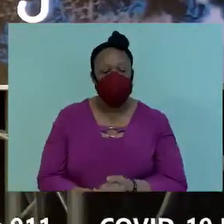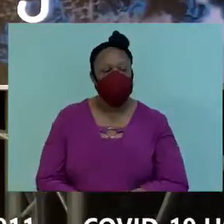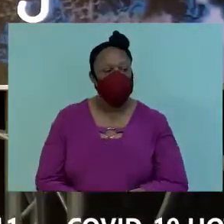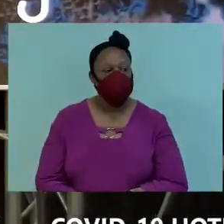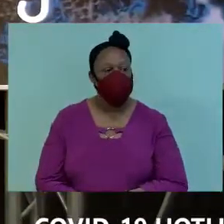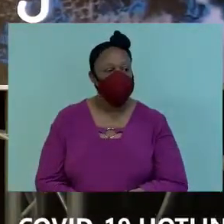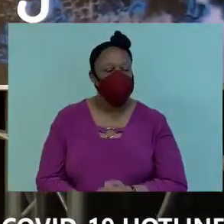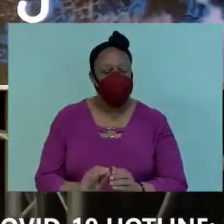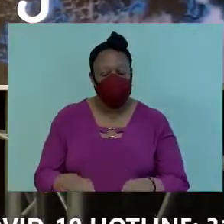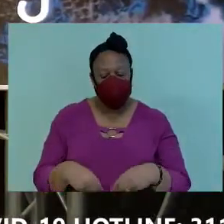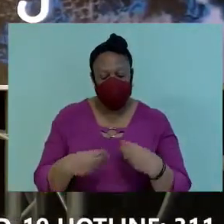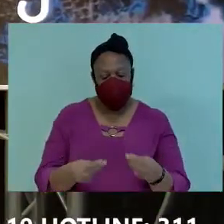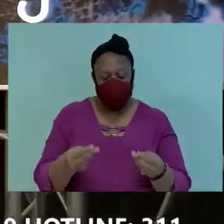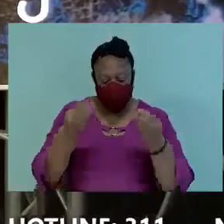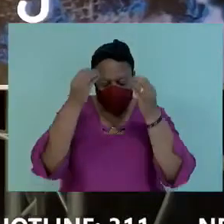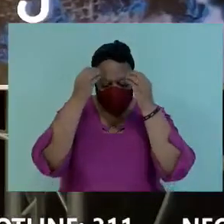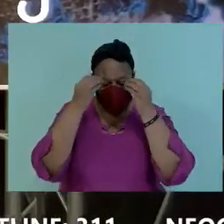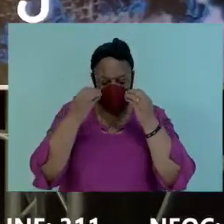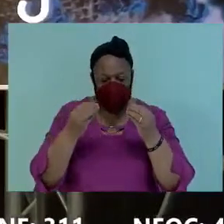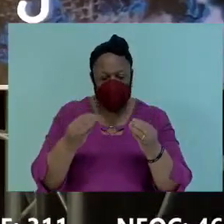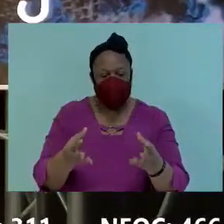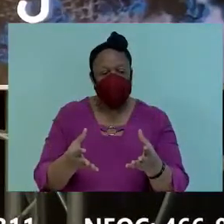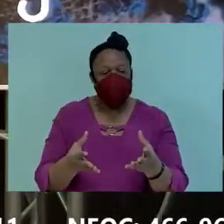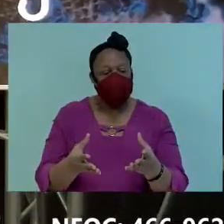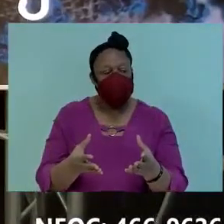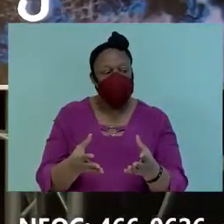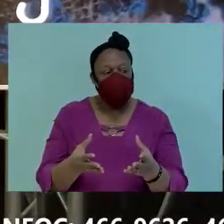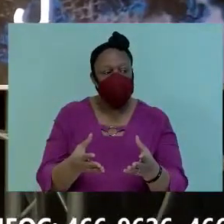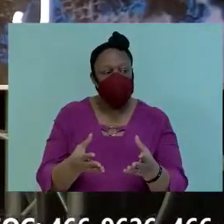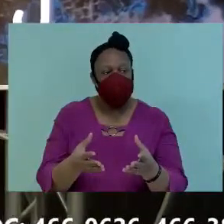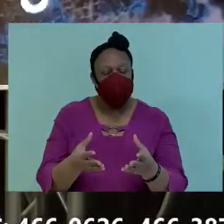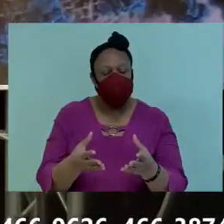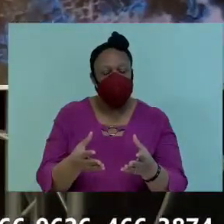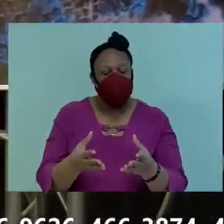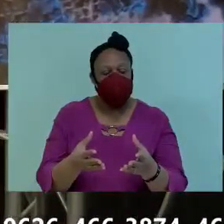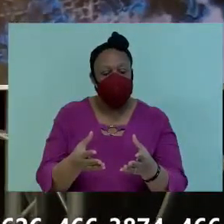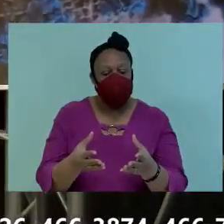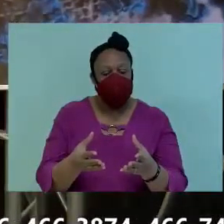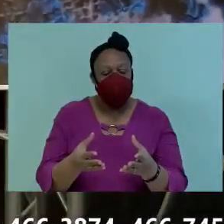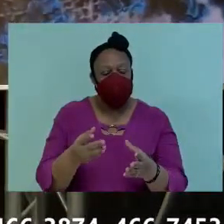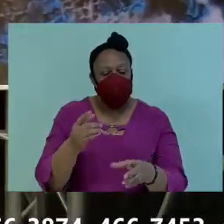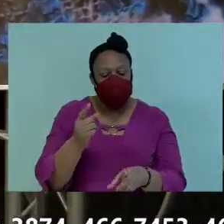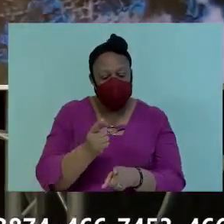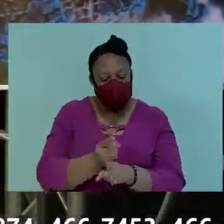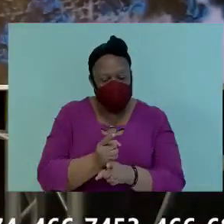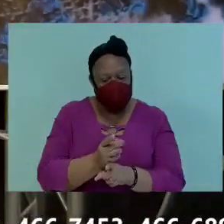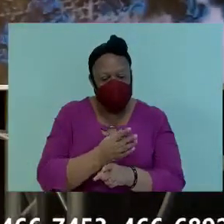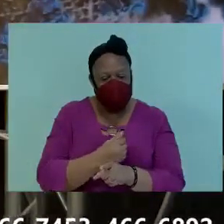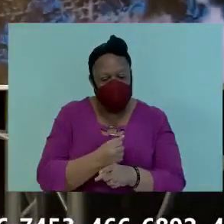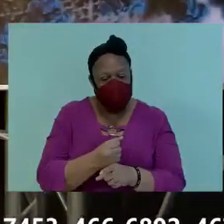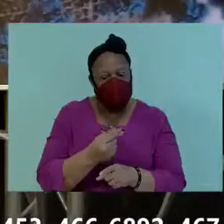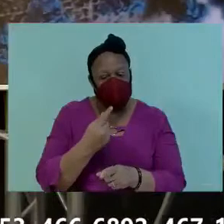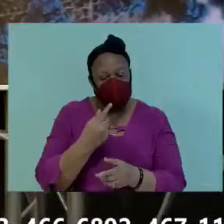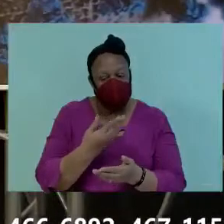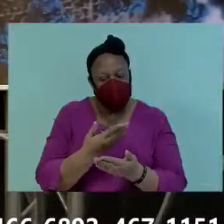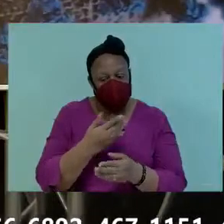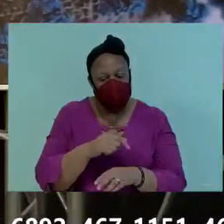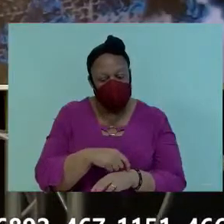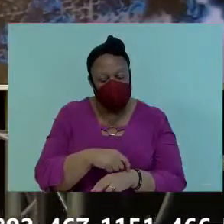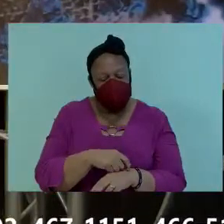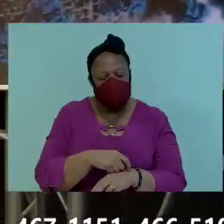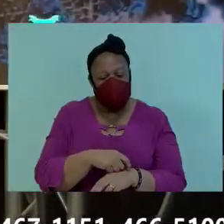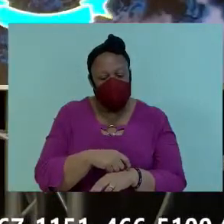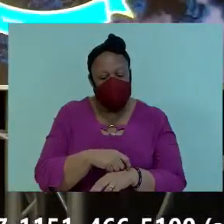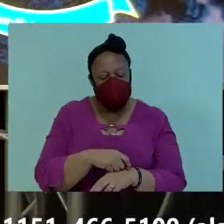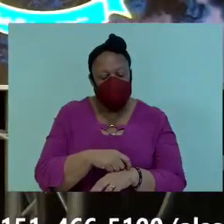the providing information, the dissemination of information that is accurate and is timely and official information